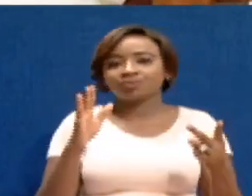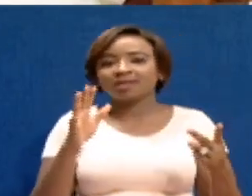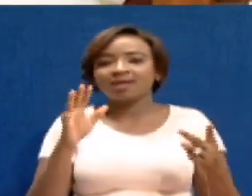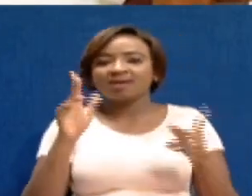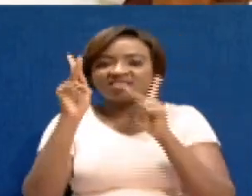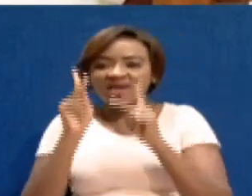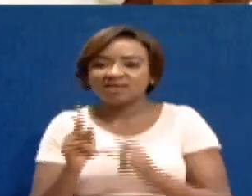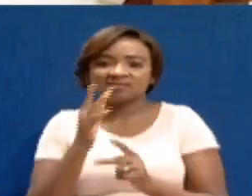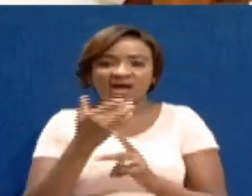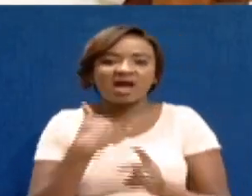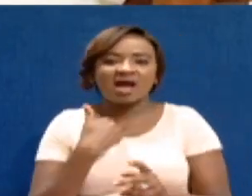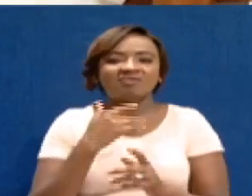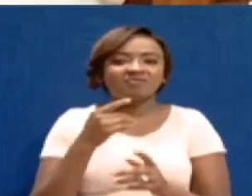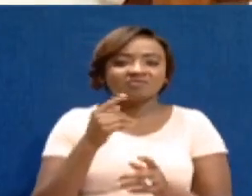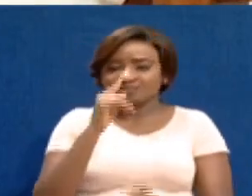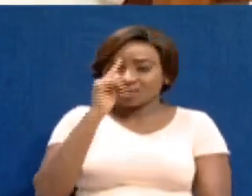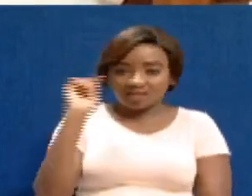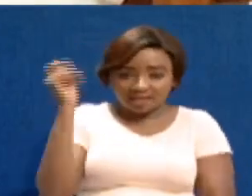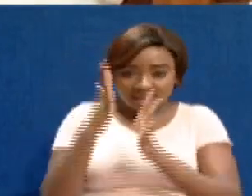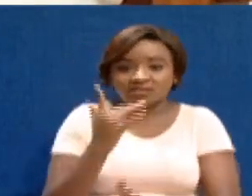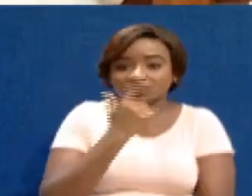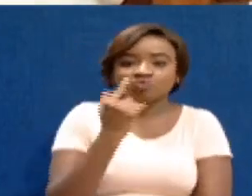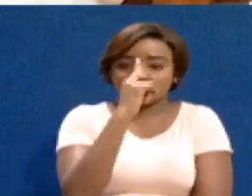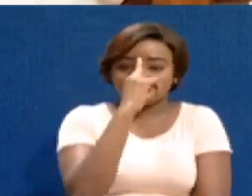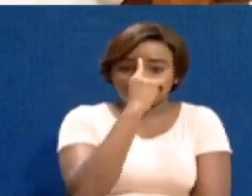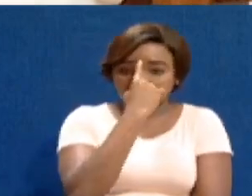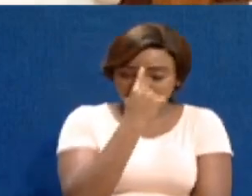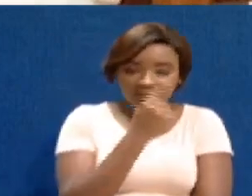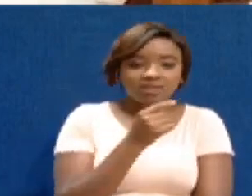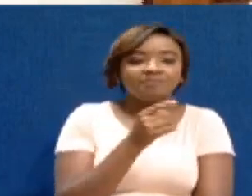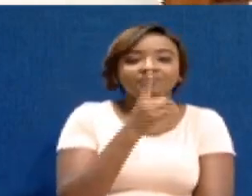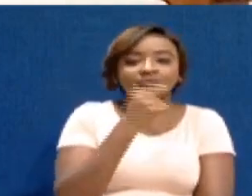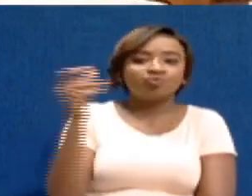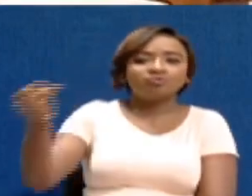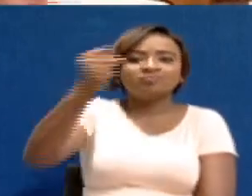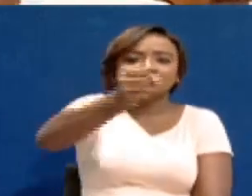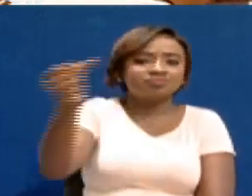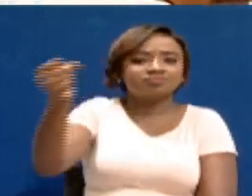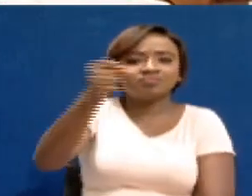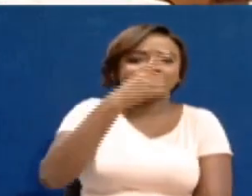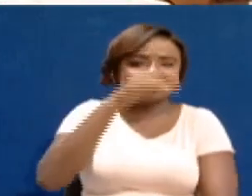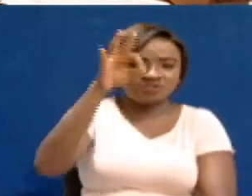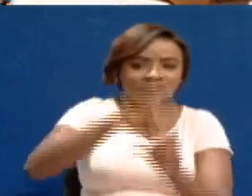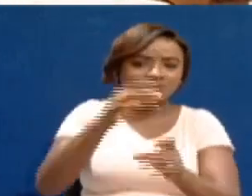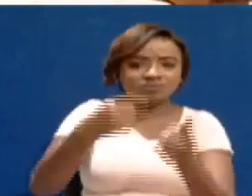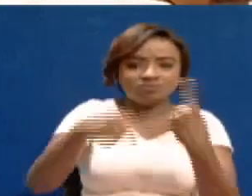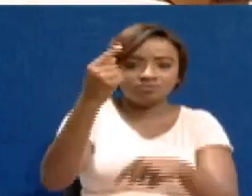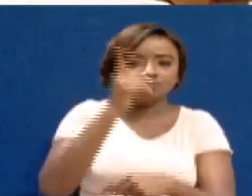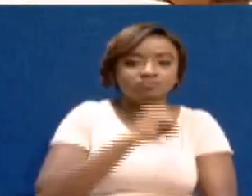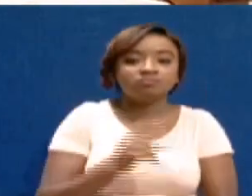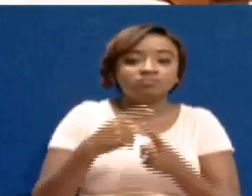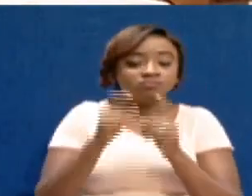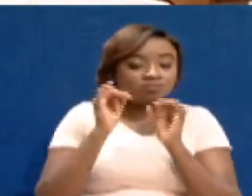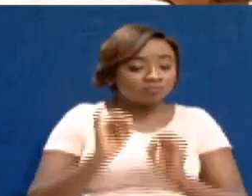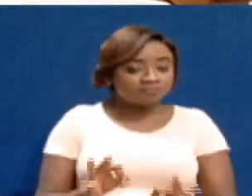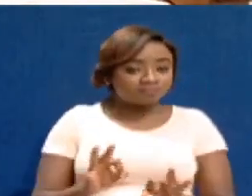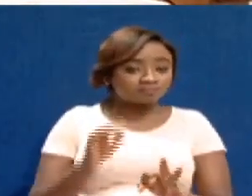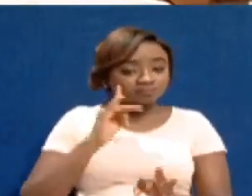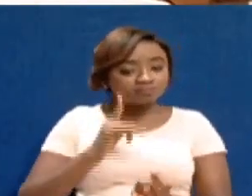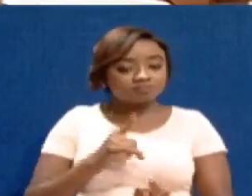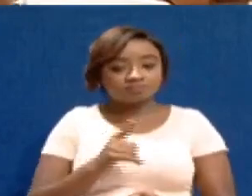in 2007, we tested it in 2017, 2018. Or we can decide to seek consensus